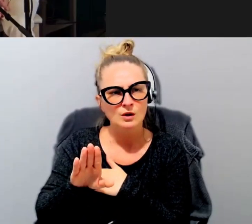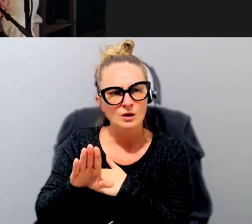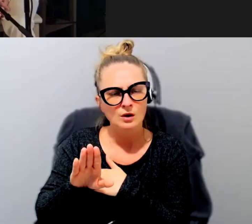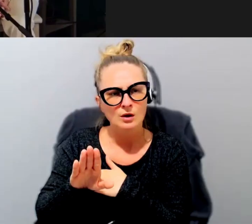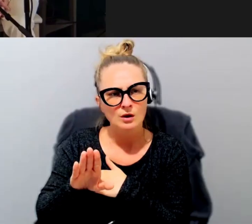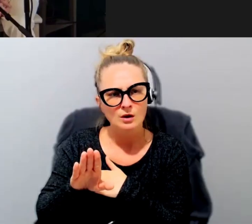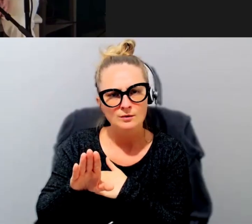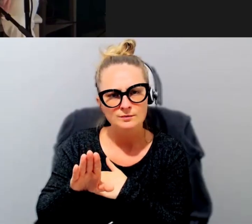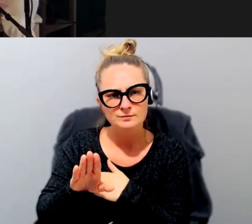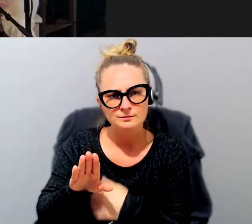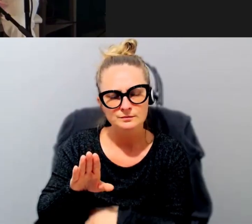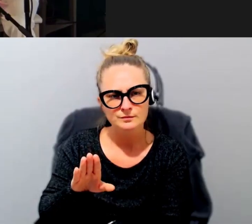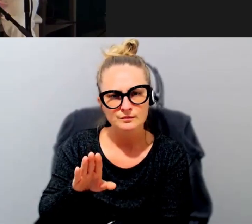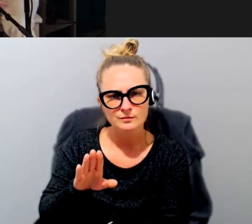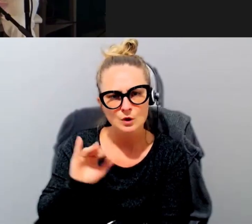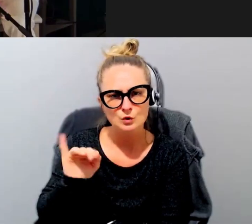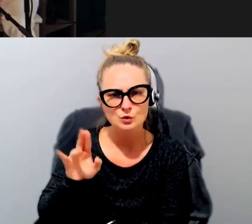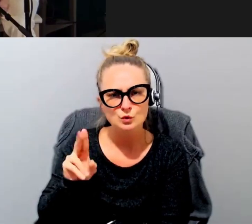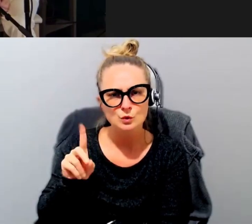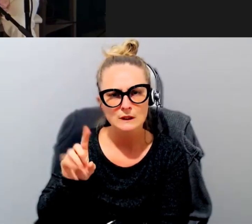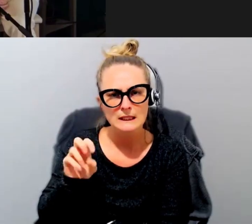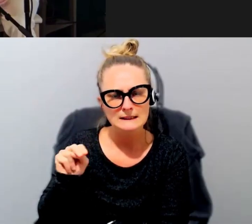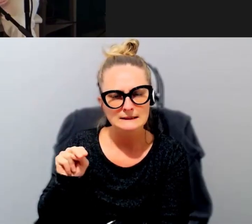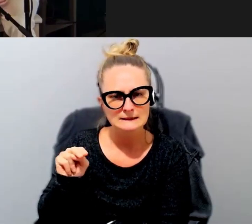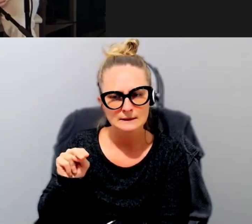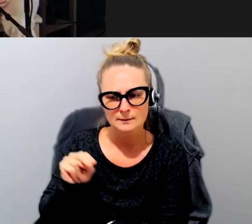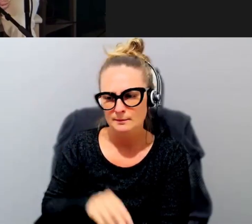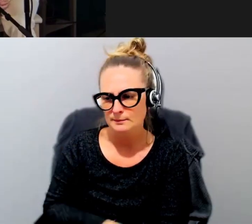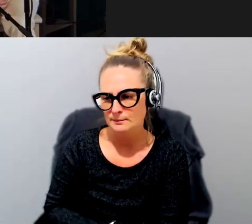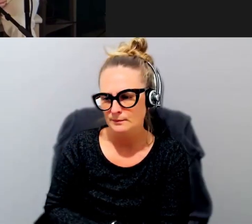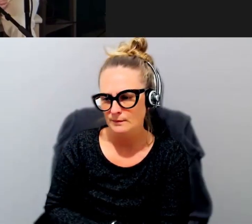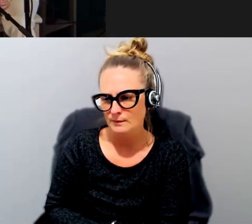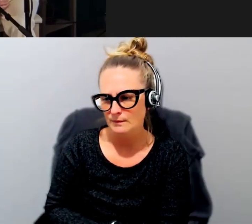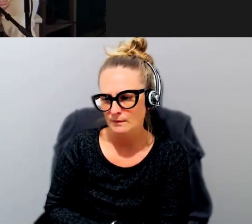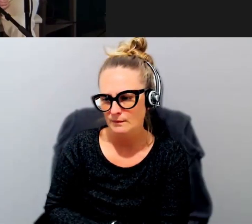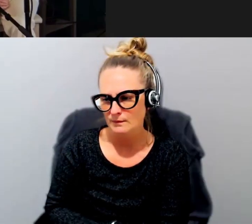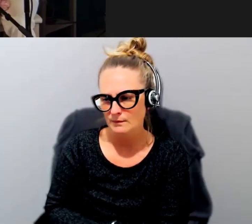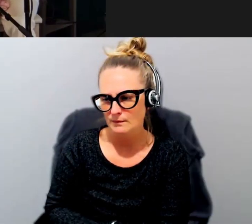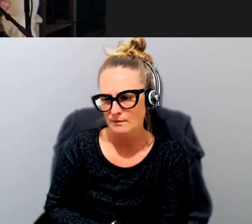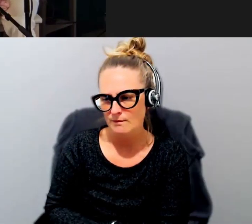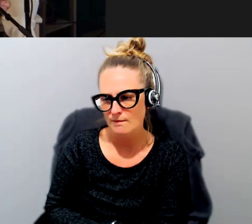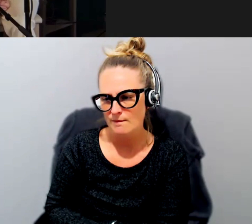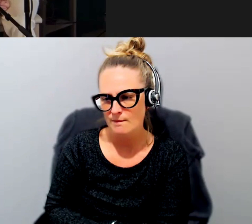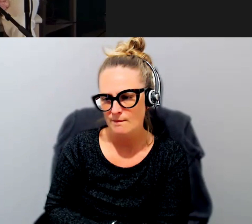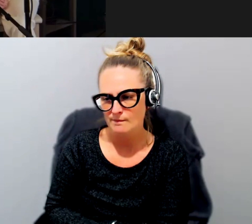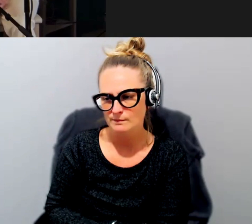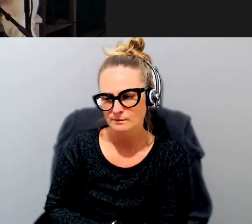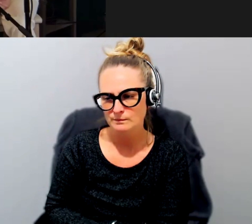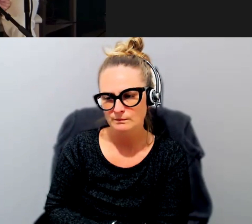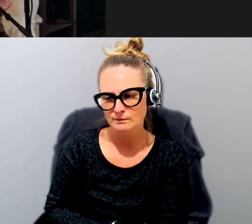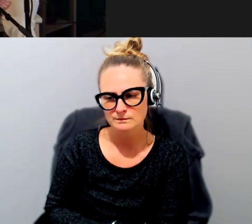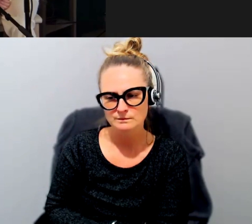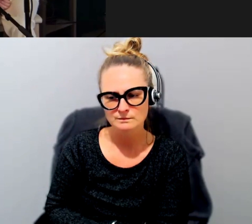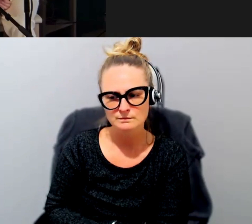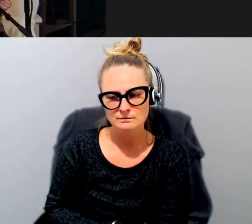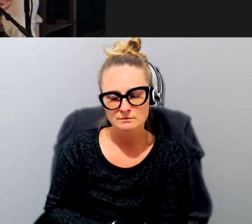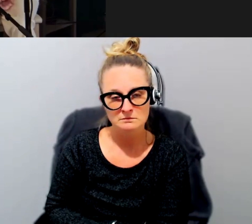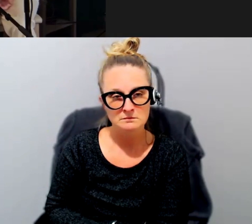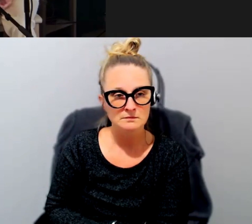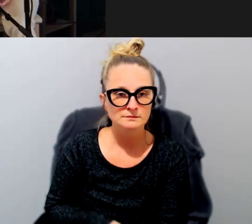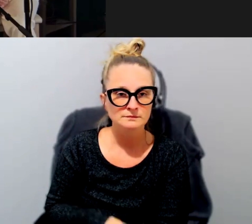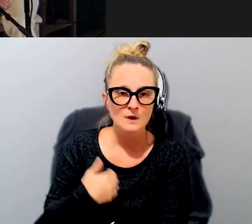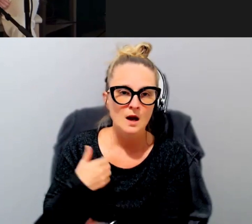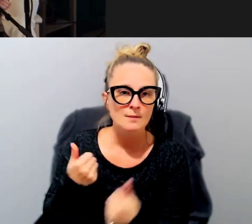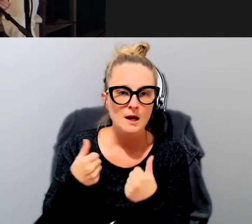question. I don't think of it as proselytizing. I'm not trying to deconvert